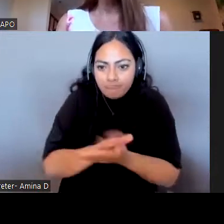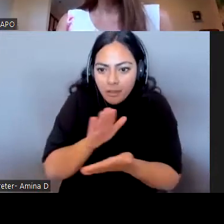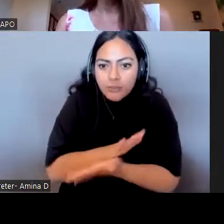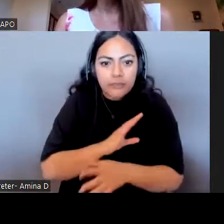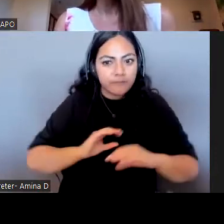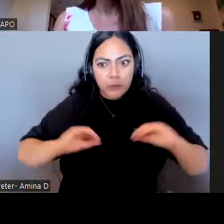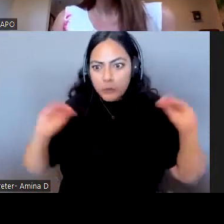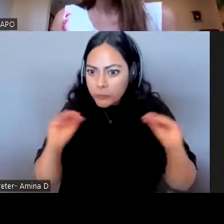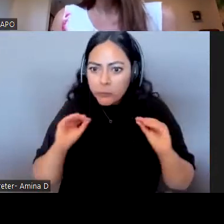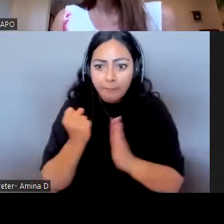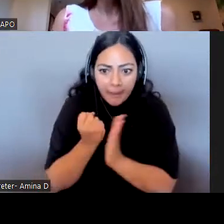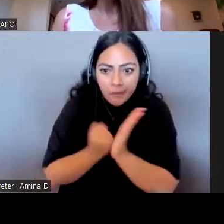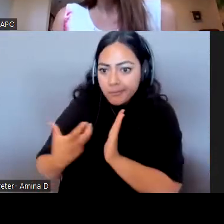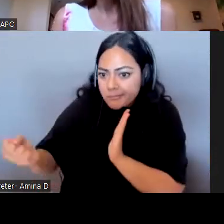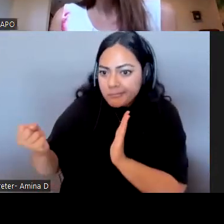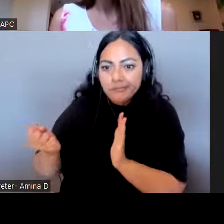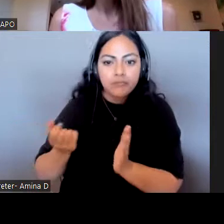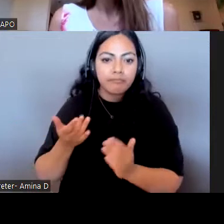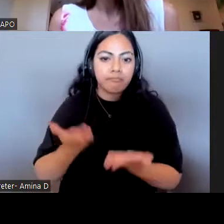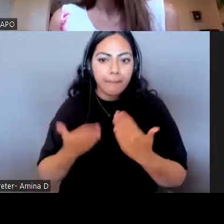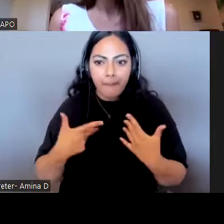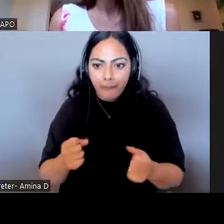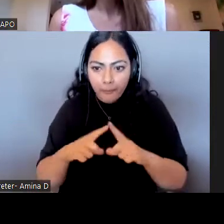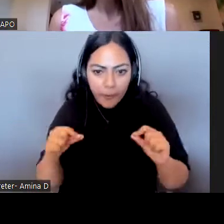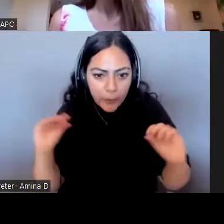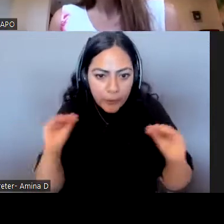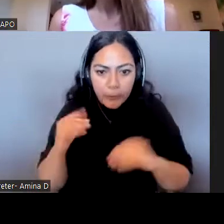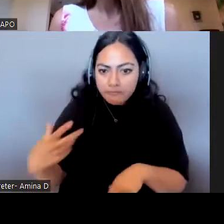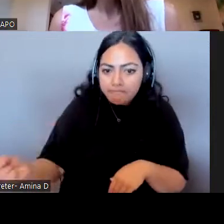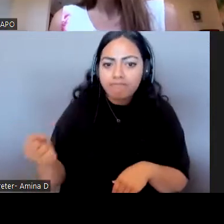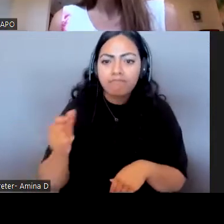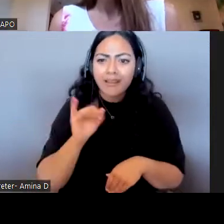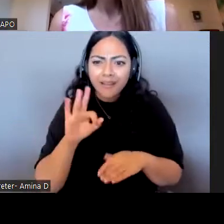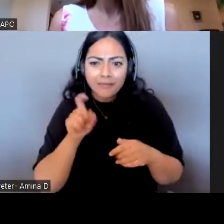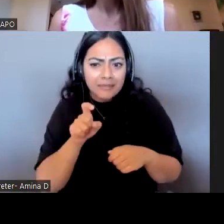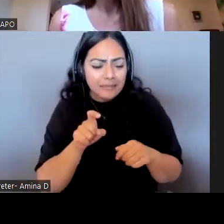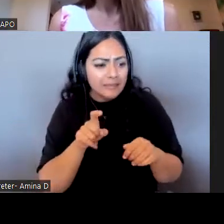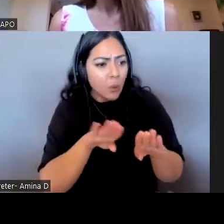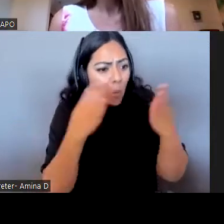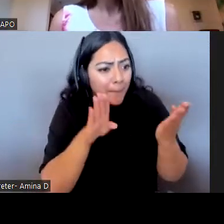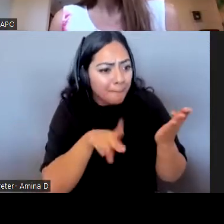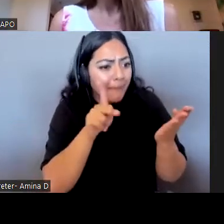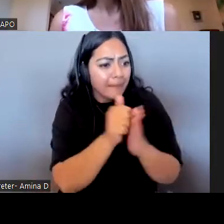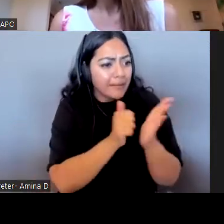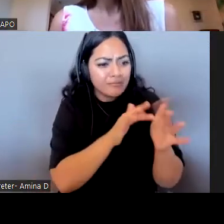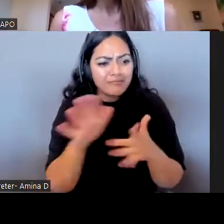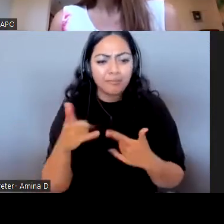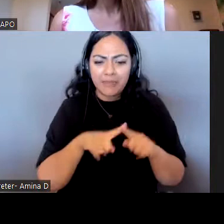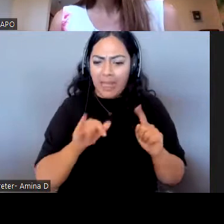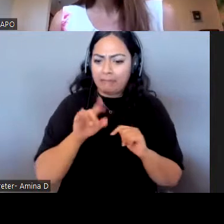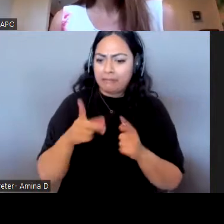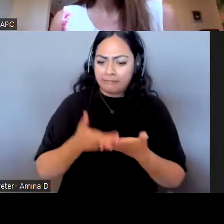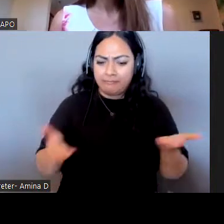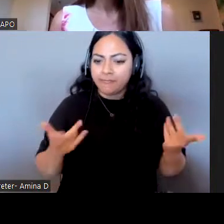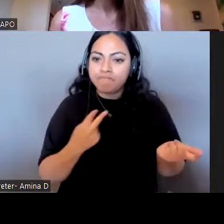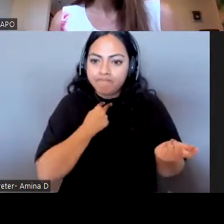ID or any of that. Is there options for them if they want to get out of an abusive situation? So I do